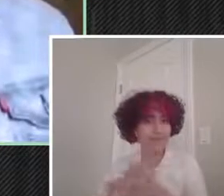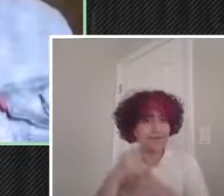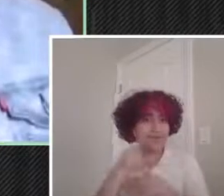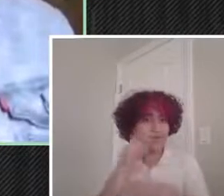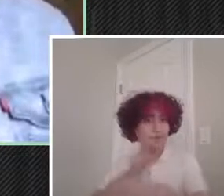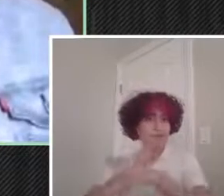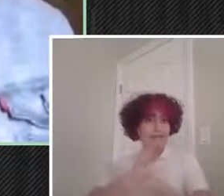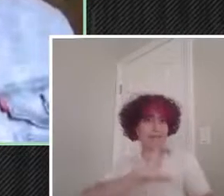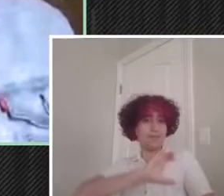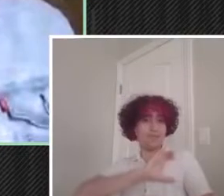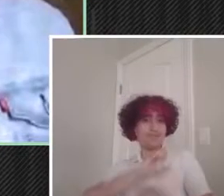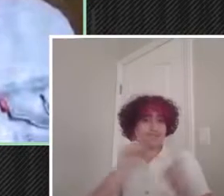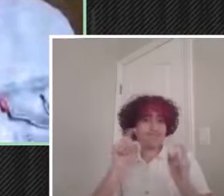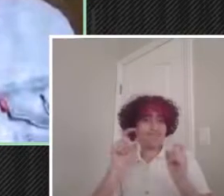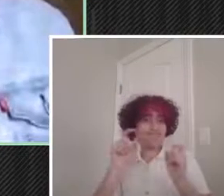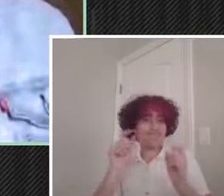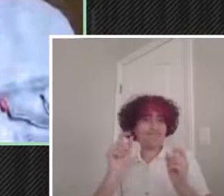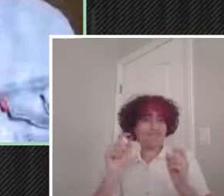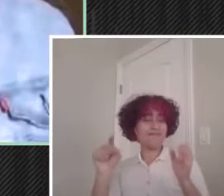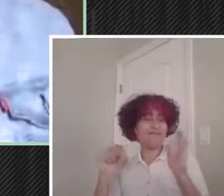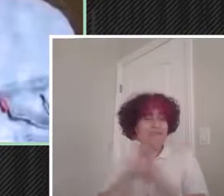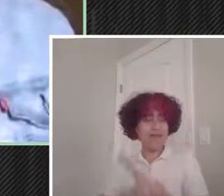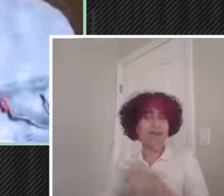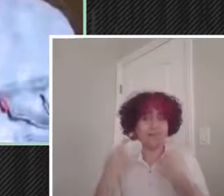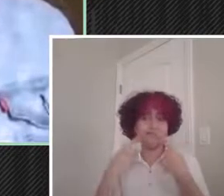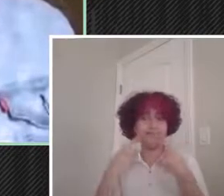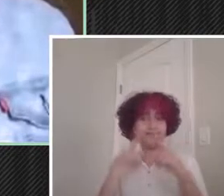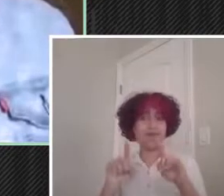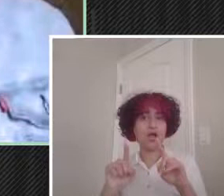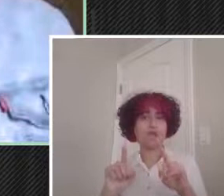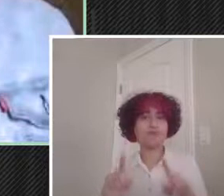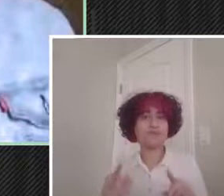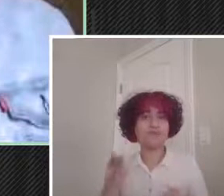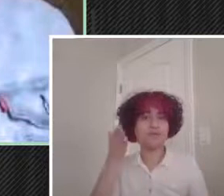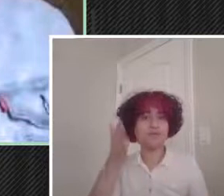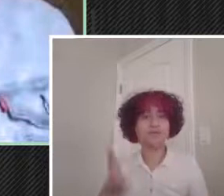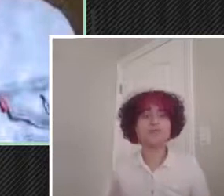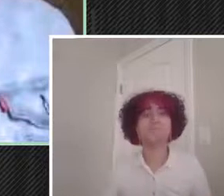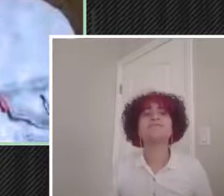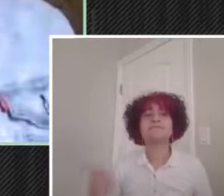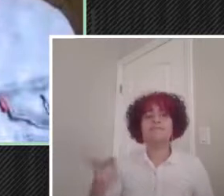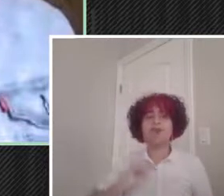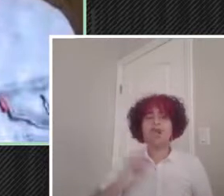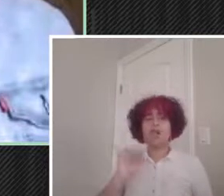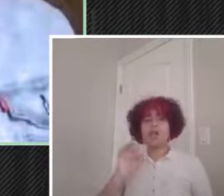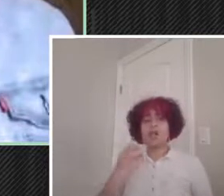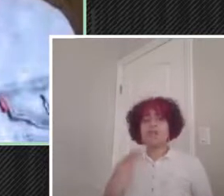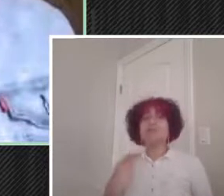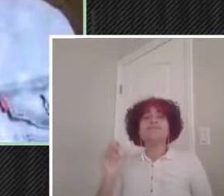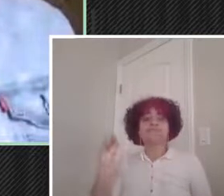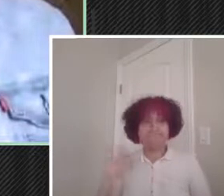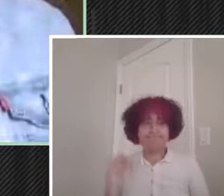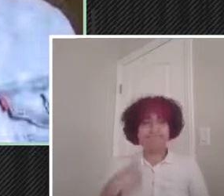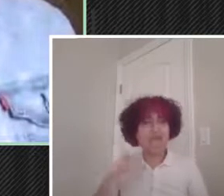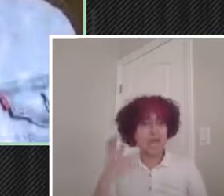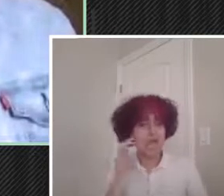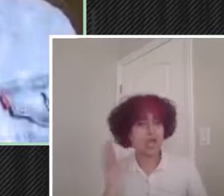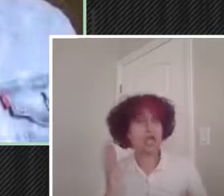Absolutely. That makes a lot of sense. And I think you're speaking about, what we need to do as far